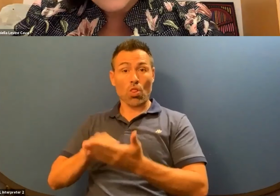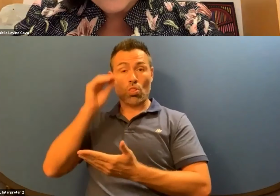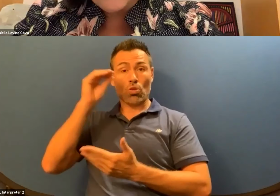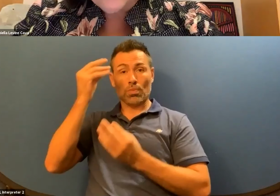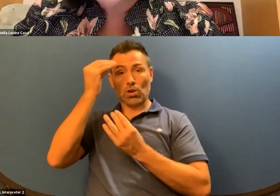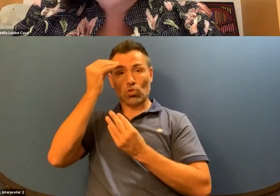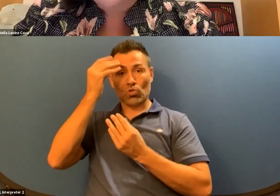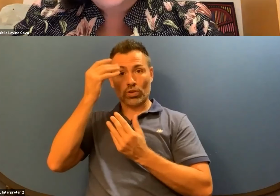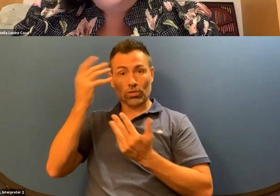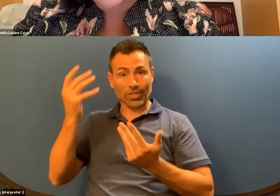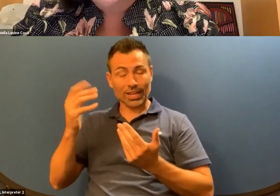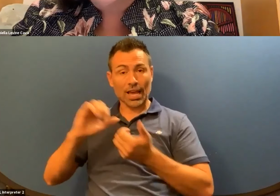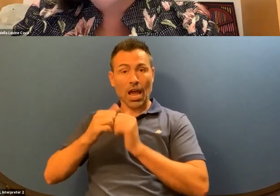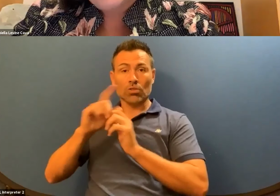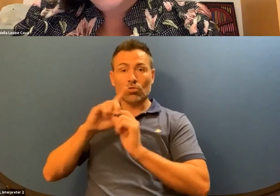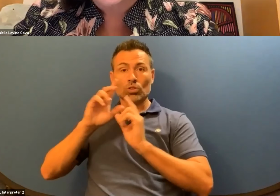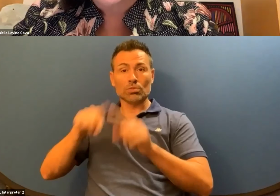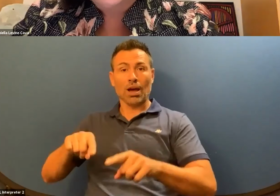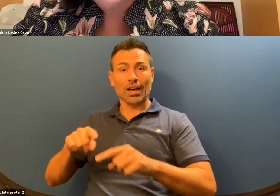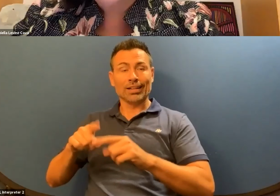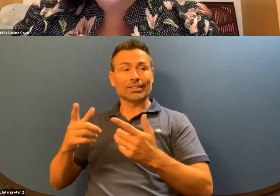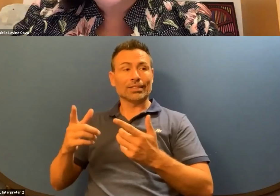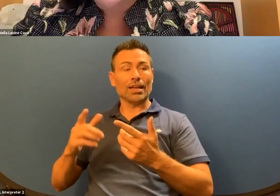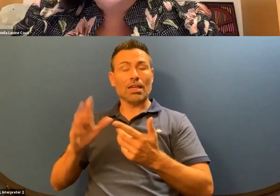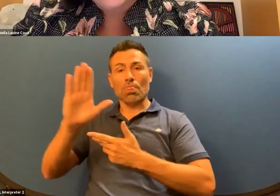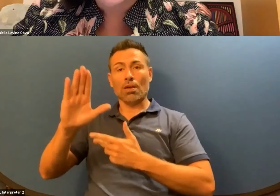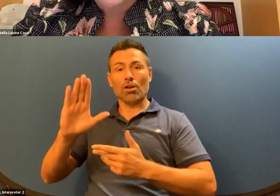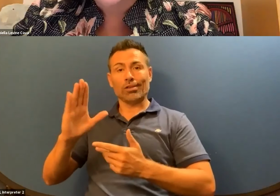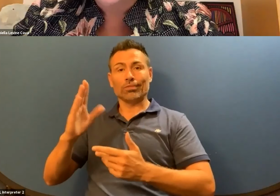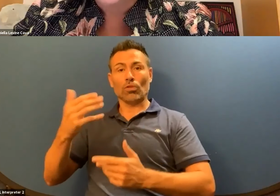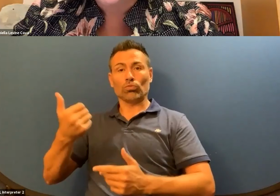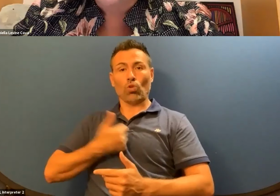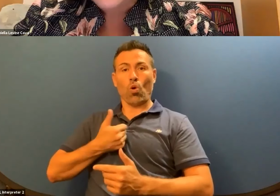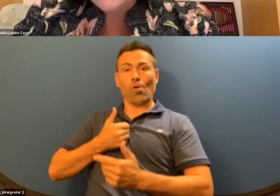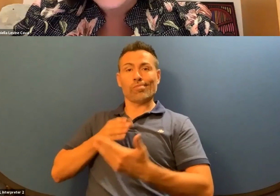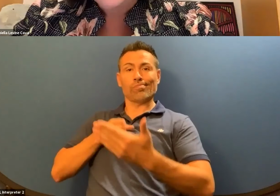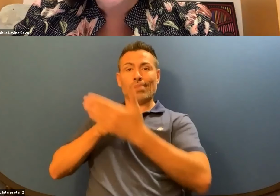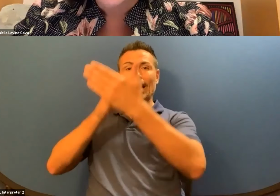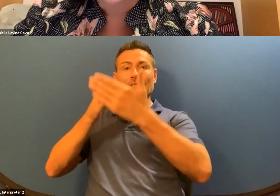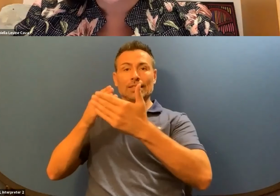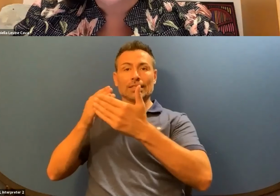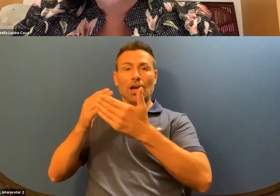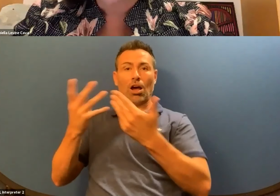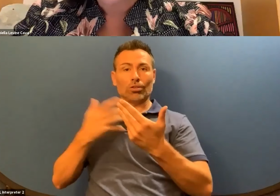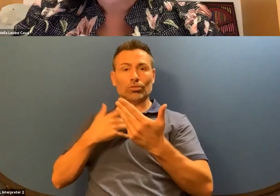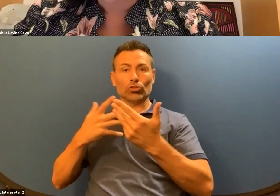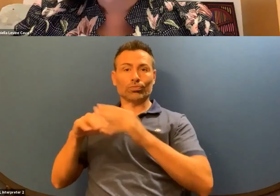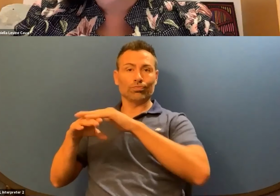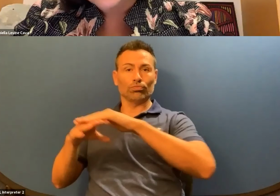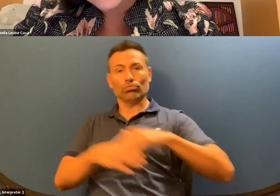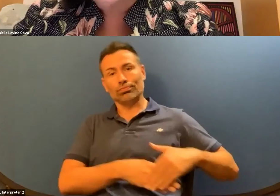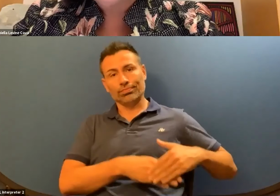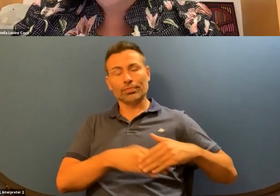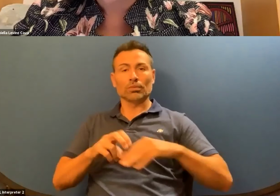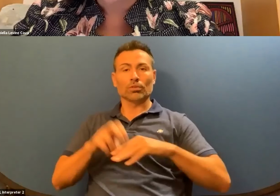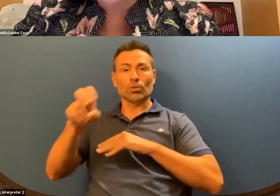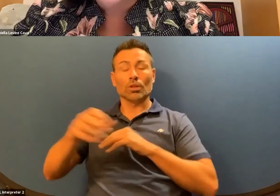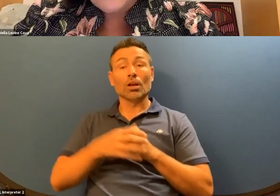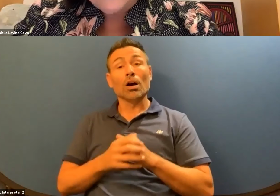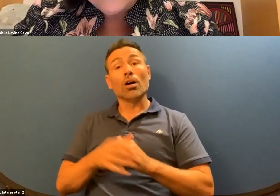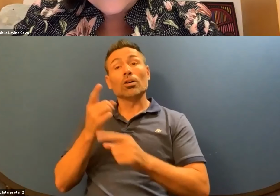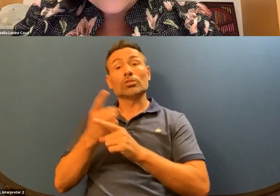biases. So really we've made incredible progress. And just today I spoke to Judge Steve Lifeman, who of course is a leader in diversion